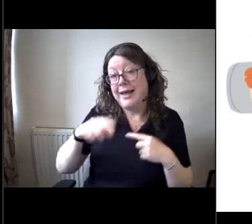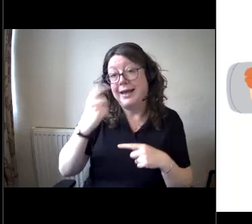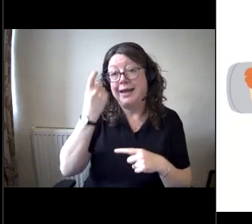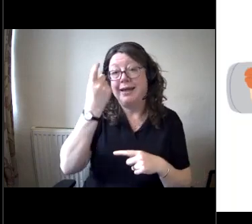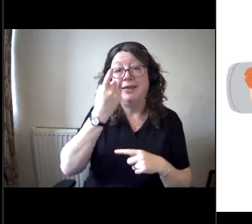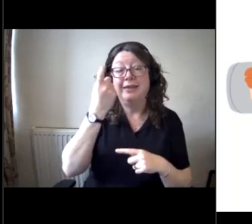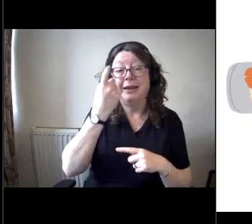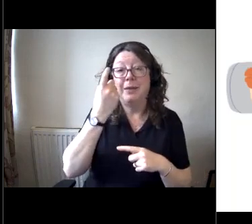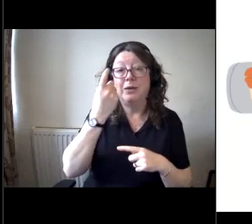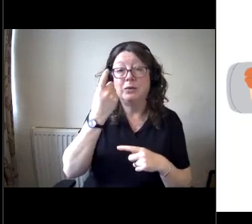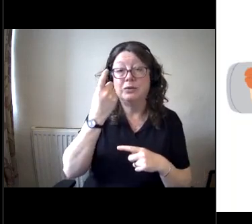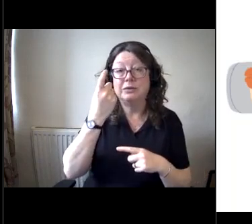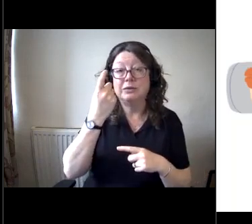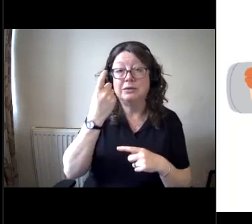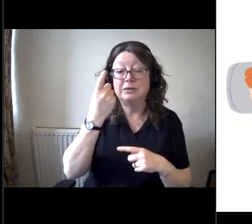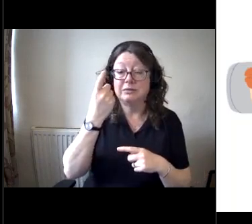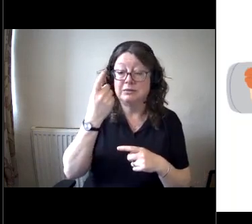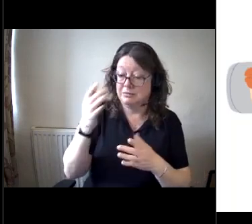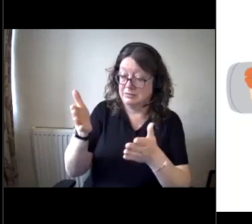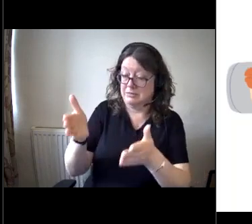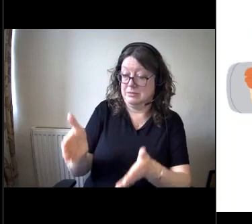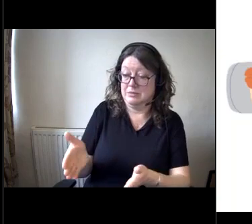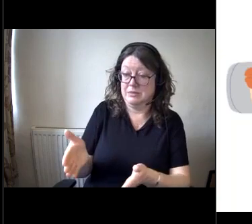actually this part of somebody's